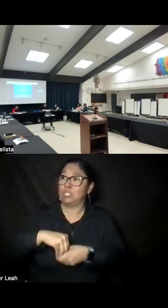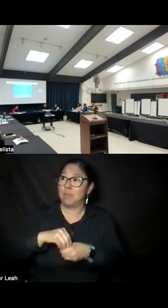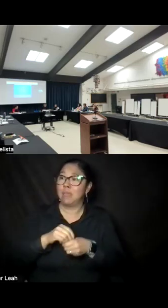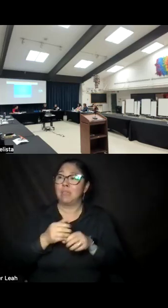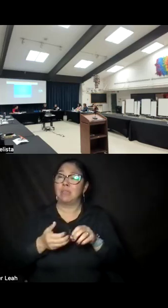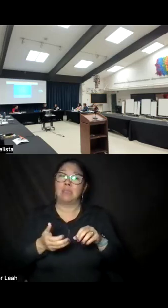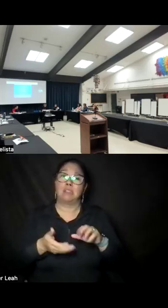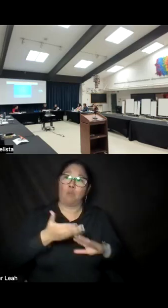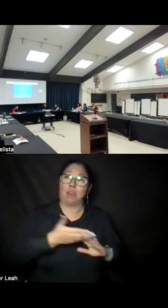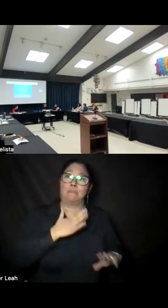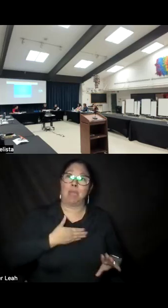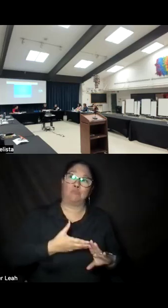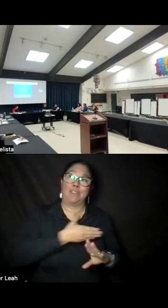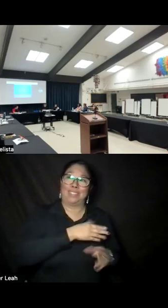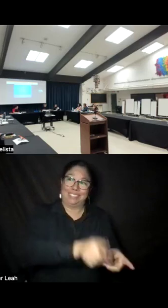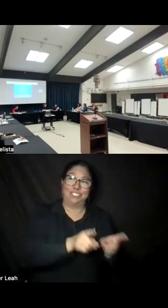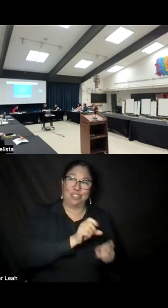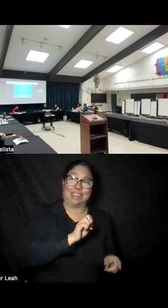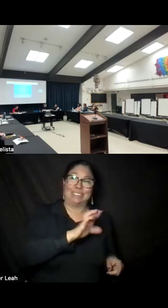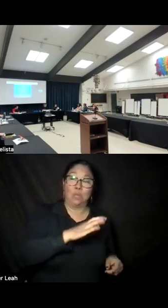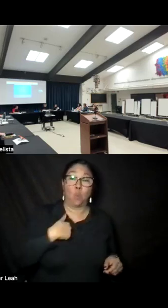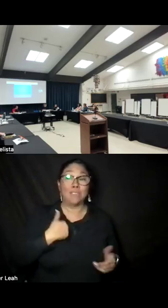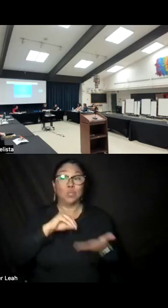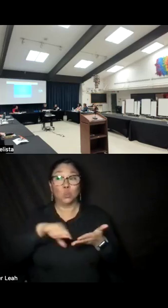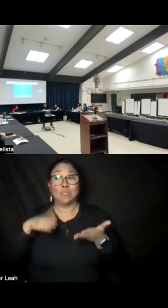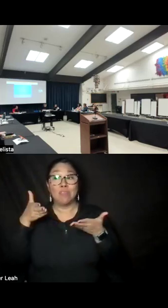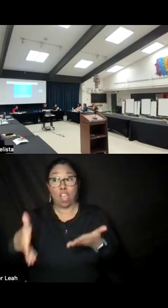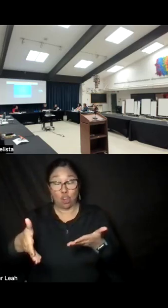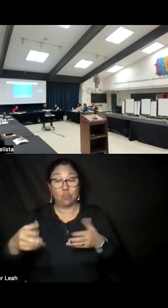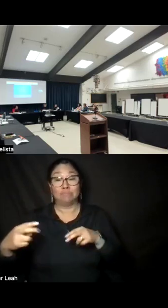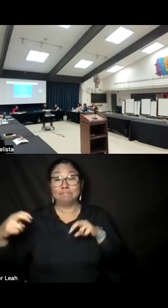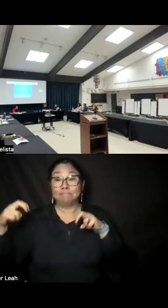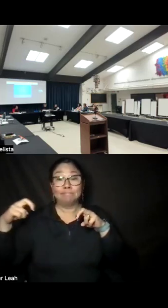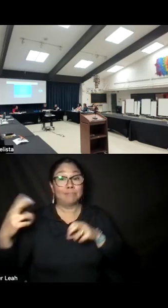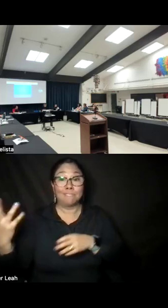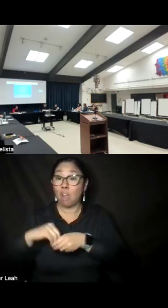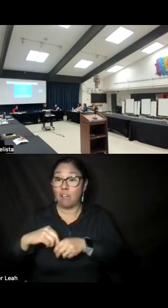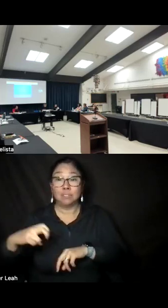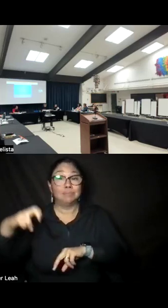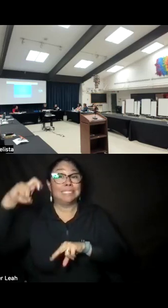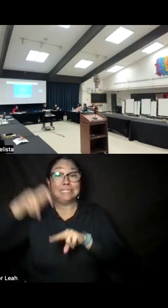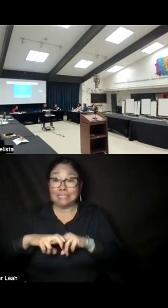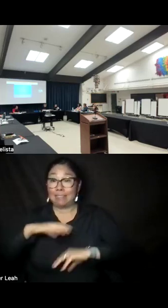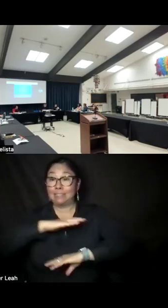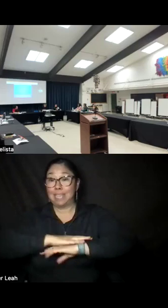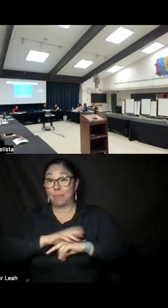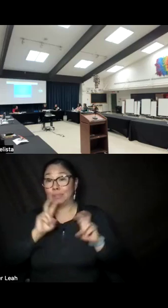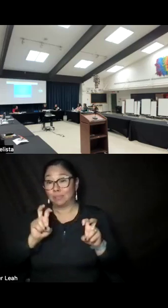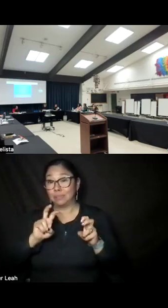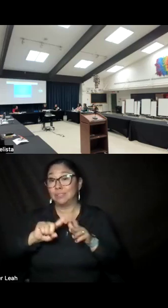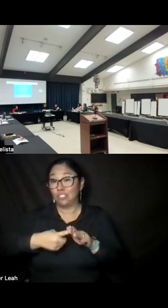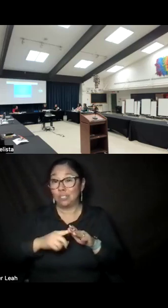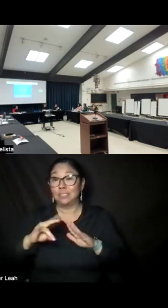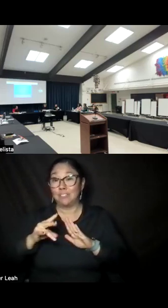previous district. We had students sitting at the table, starting with 7th grade, and then leading that work